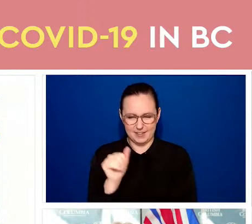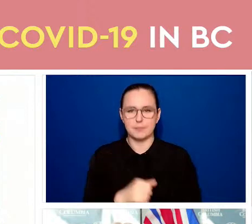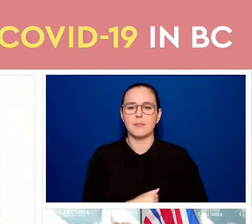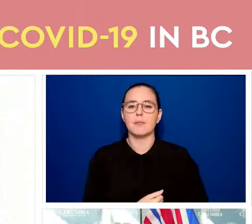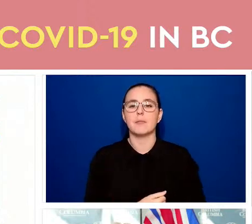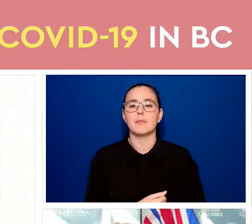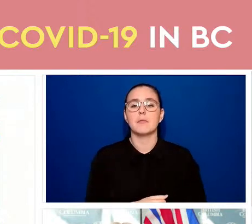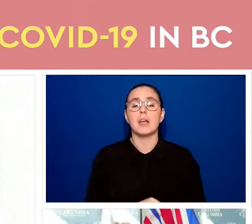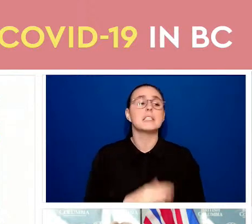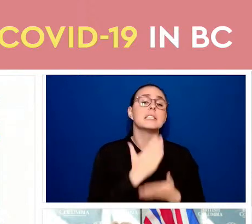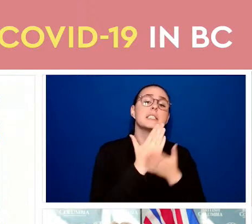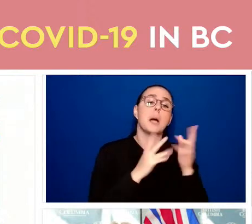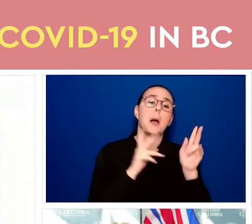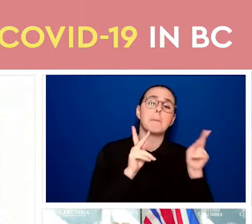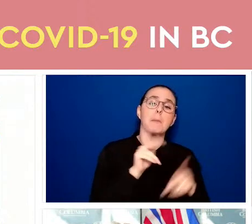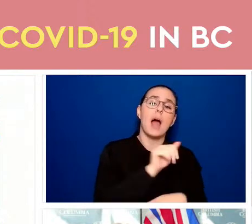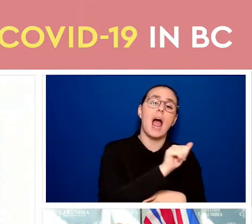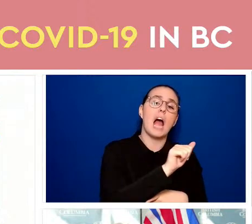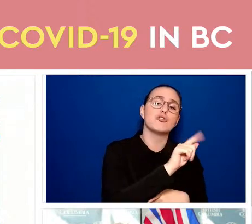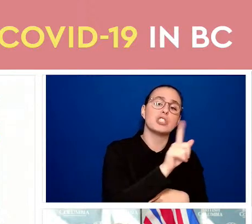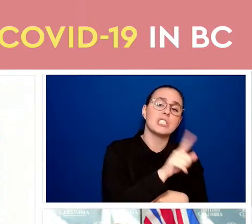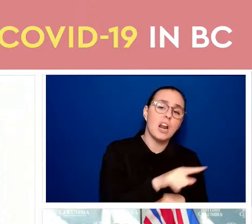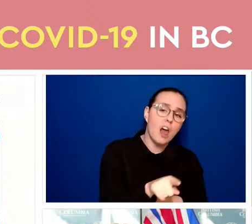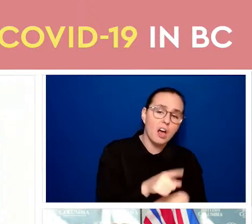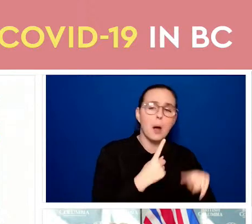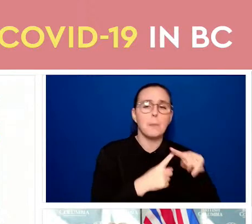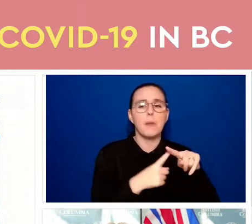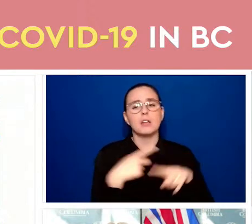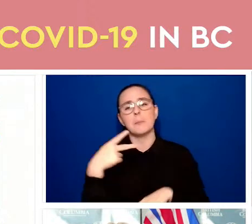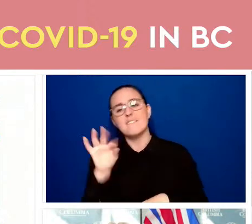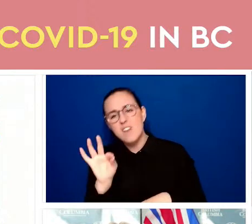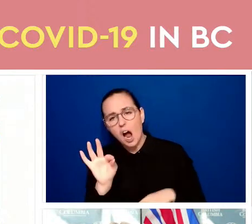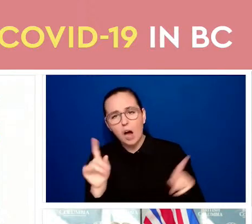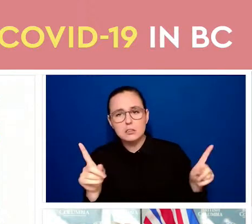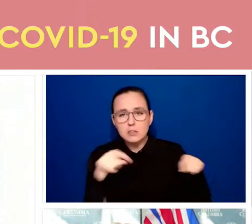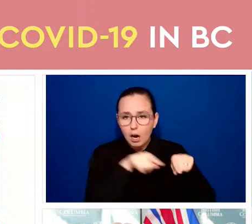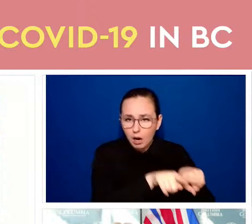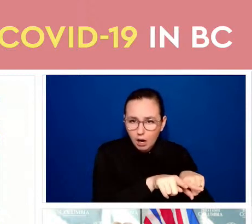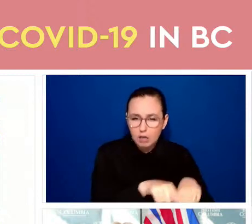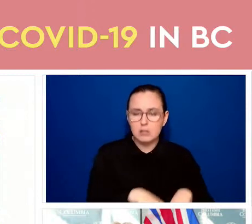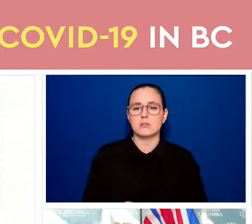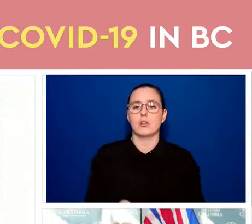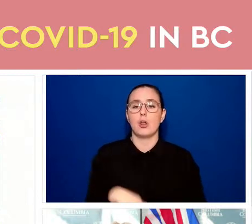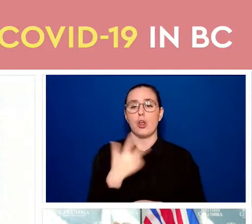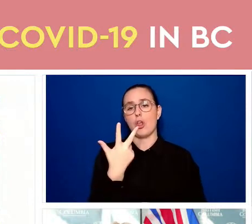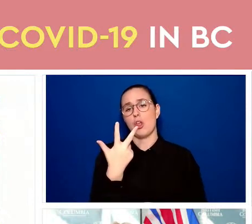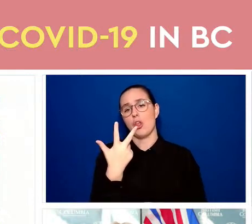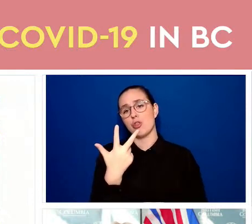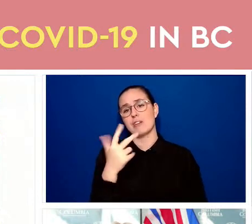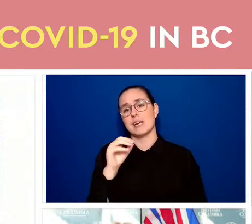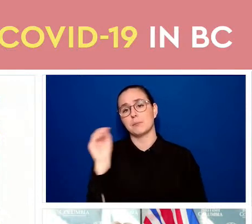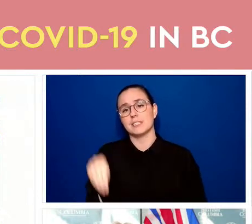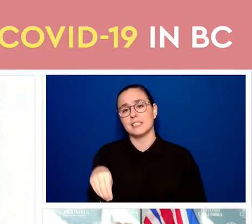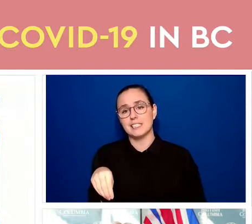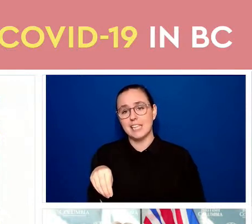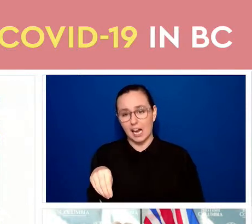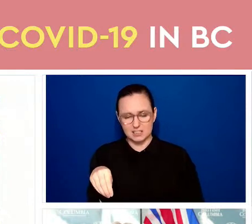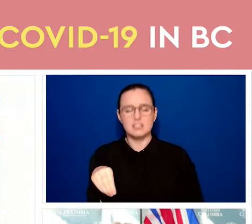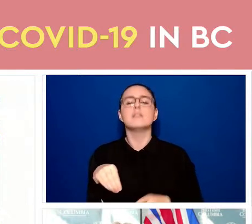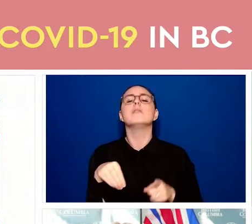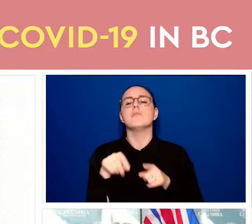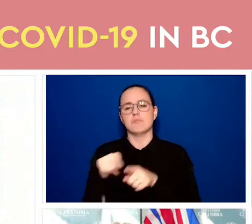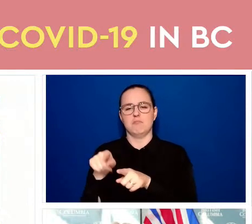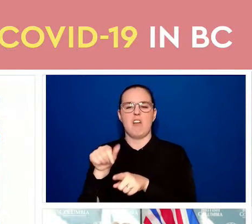and an mRNA mix, and about 3% of people received 2 doses of AstraZeneca or